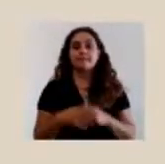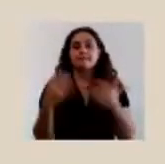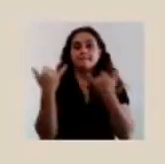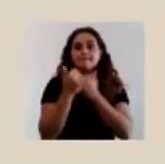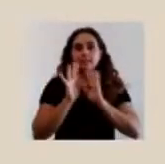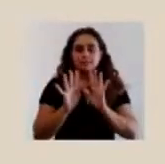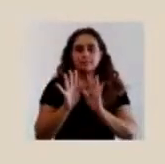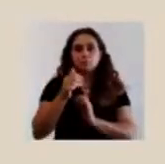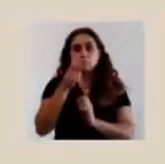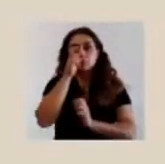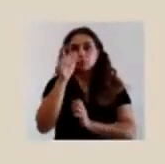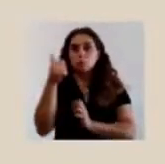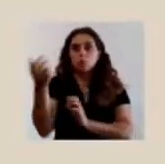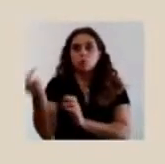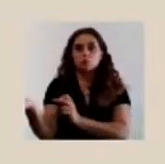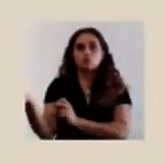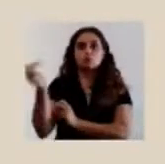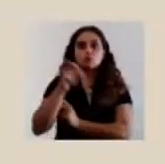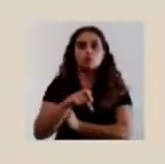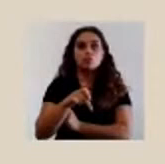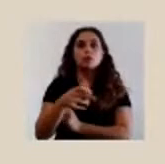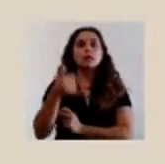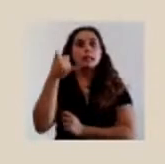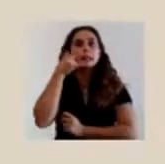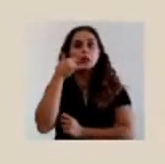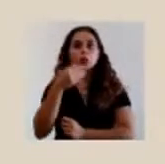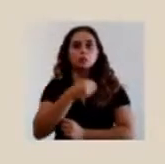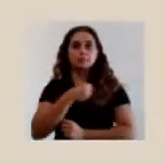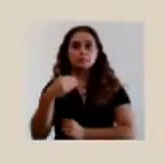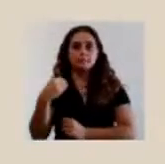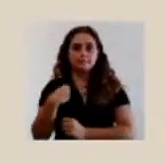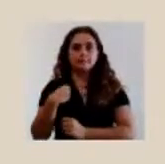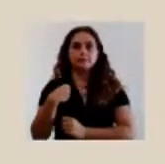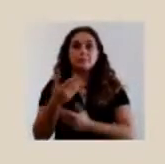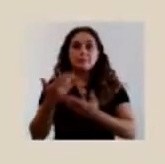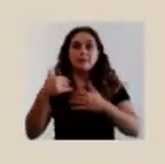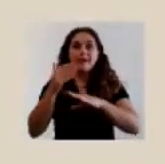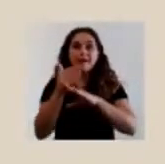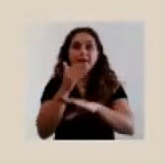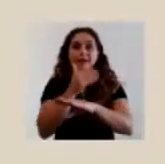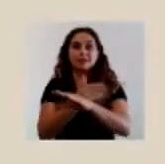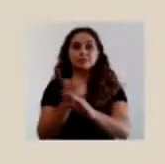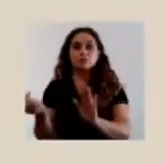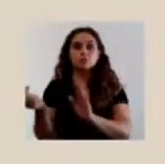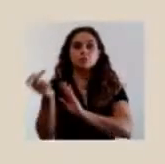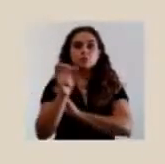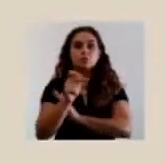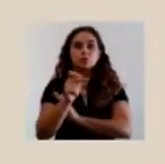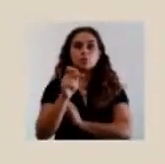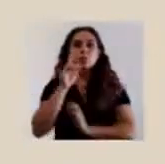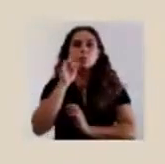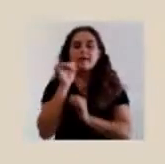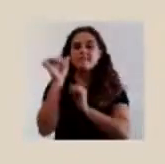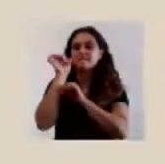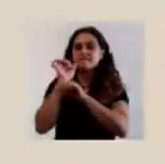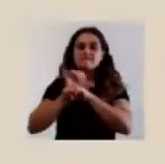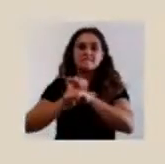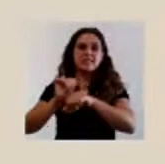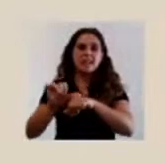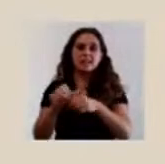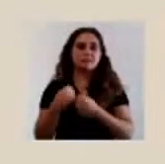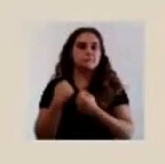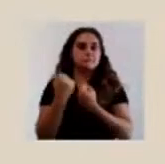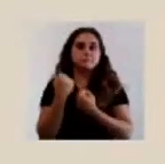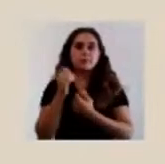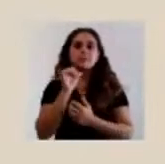Luckily, a good Samaritan on the scene was able to call the paramedics, but before they could arrive, the father succumbed to his injuries